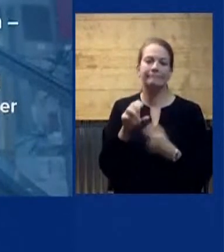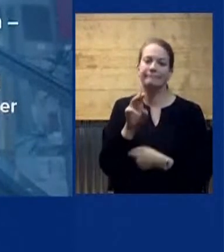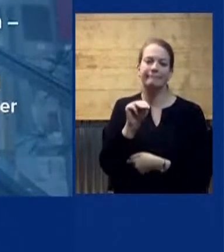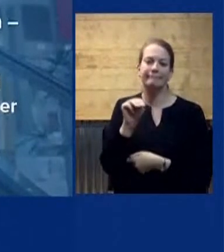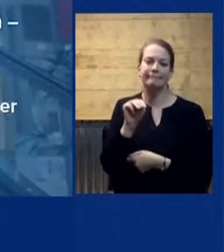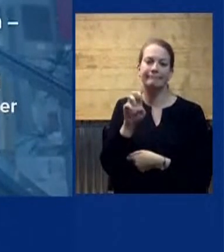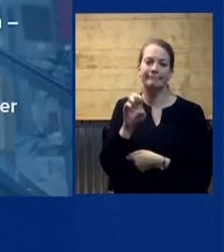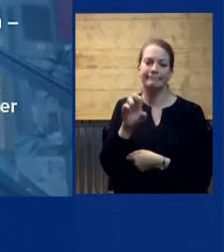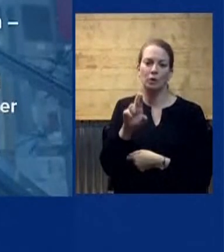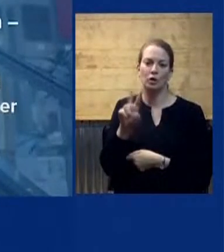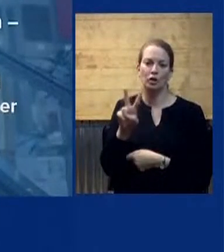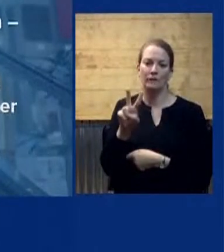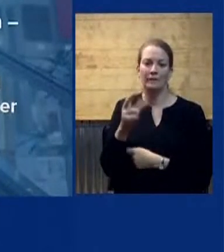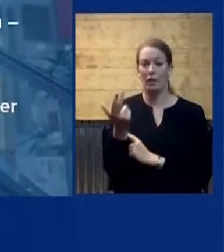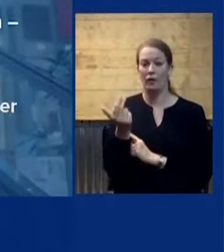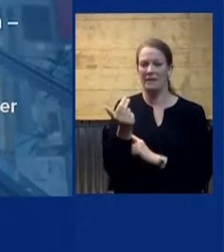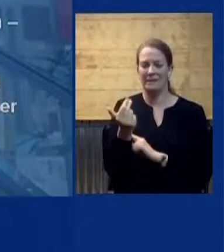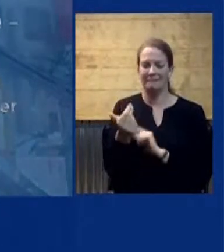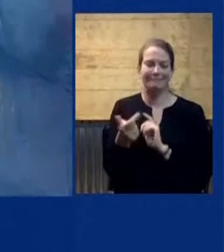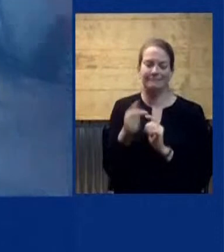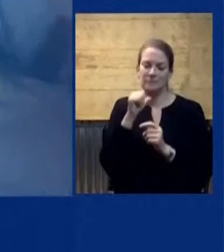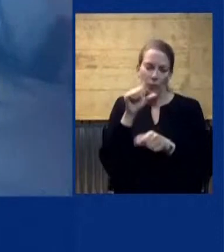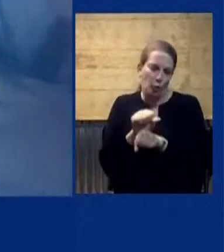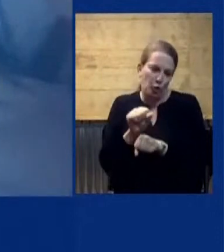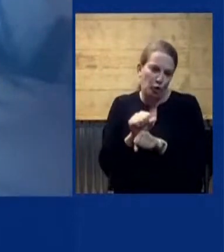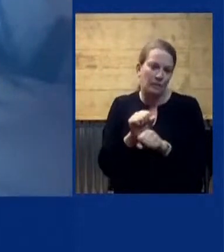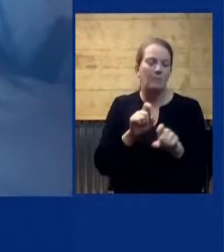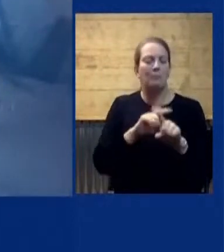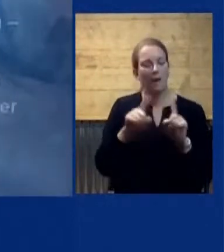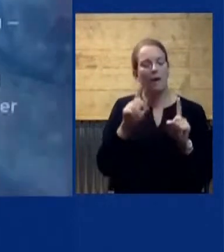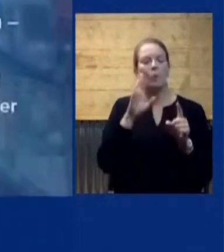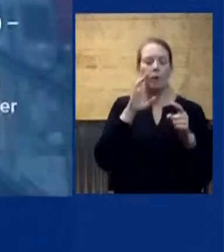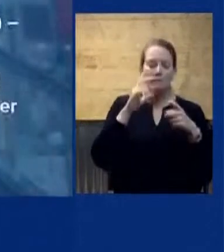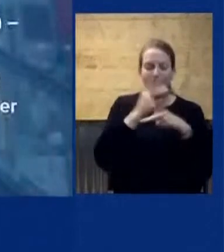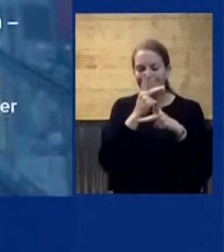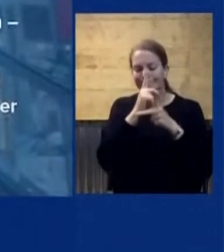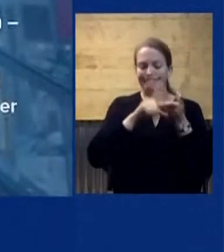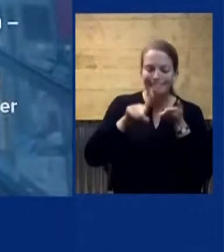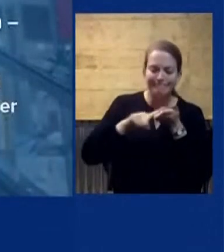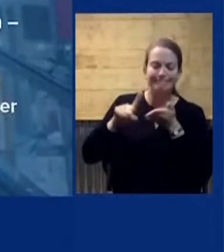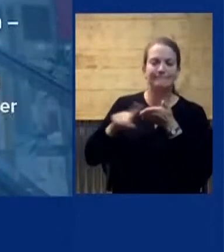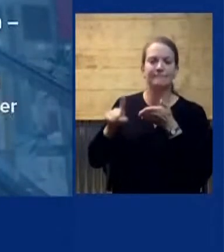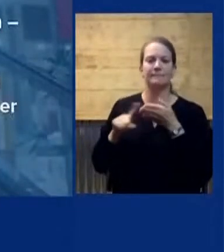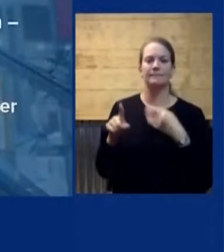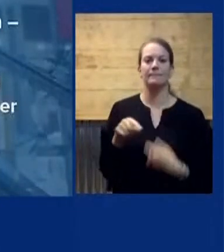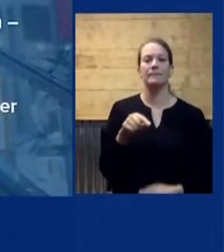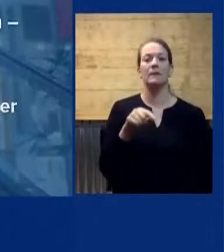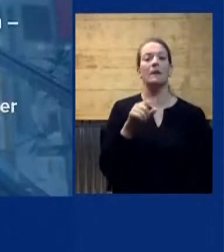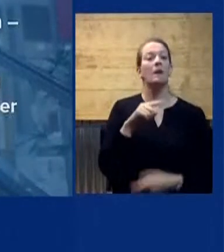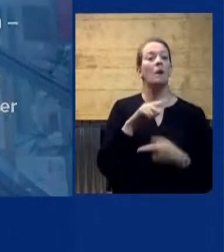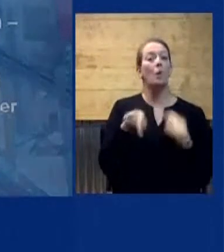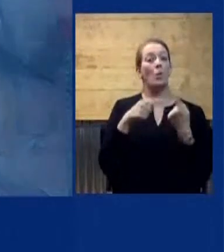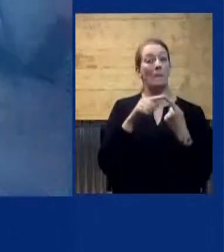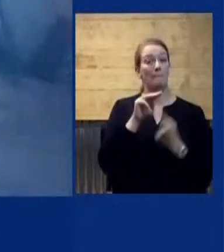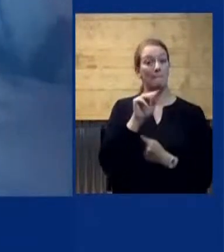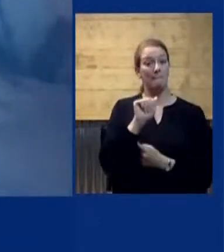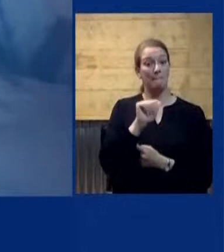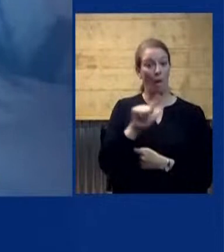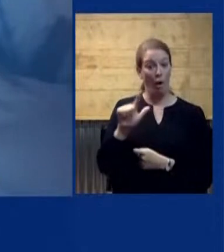one of those three filters, and then we have ventilation protocols, and the mall reopening date is July 10th in phase